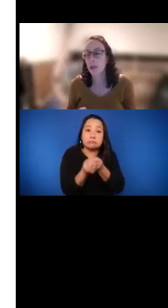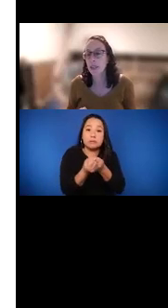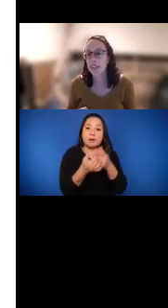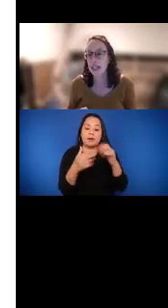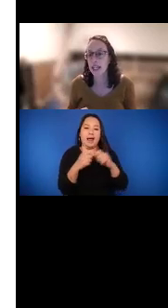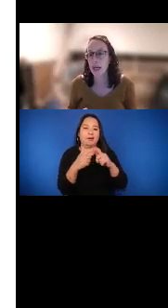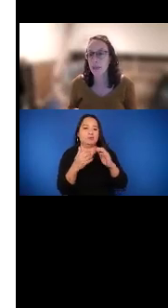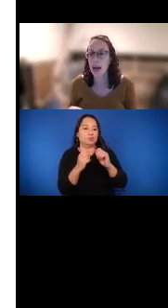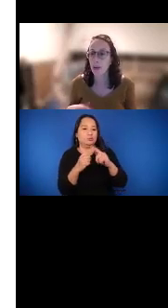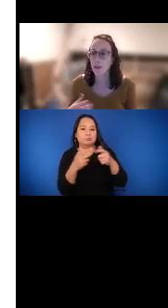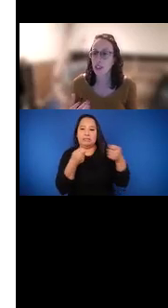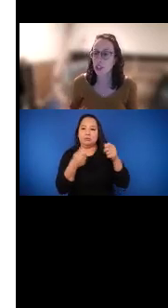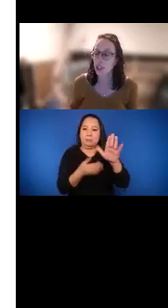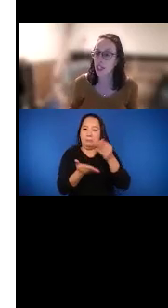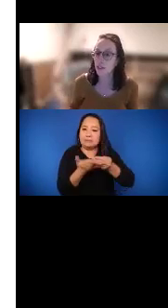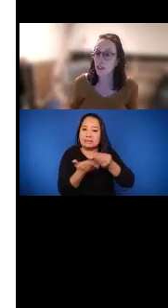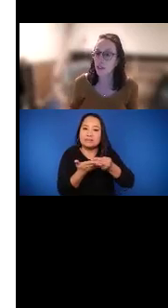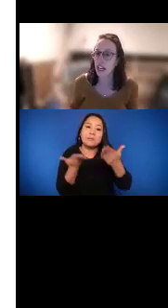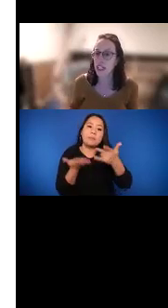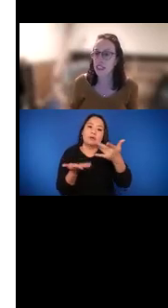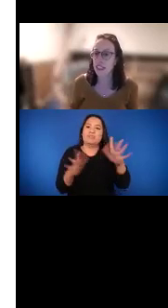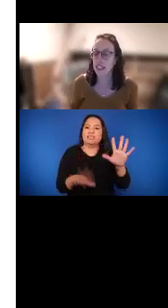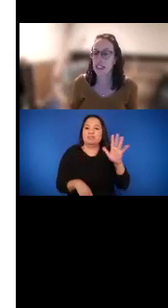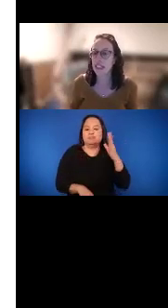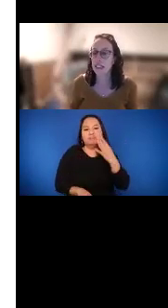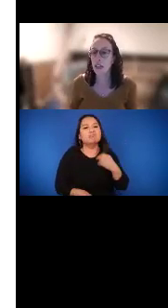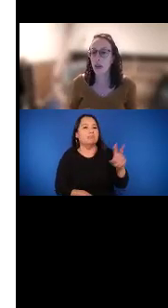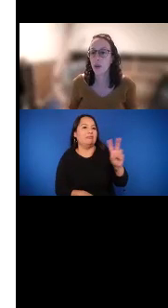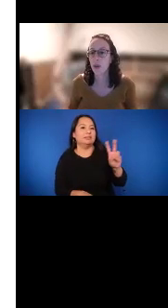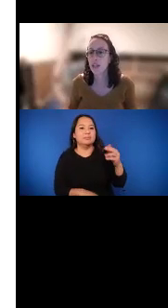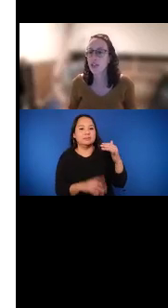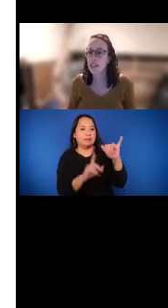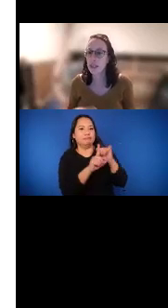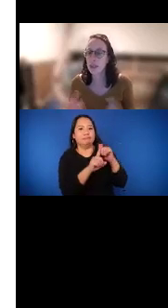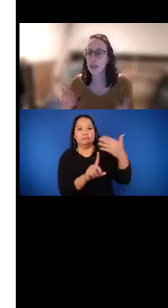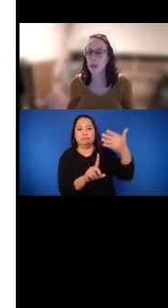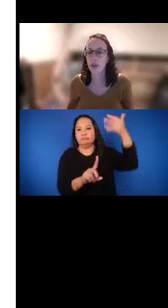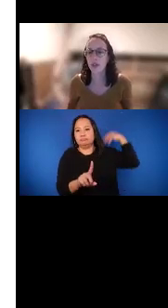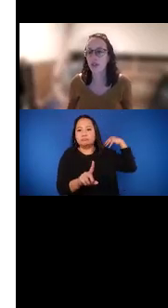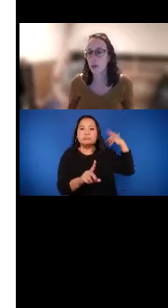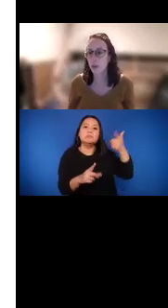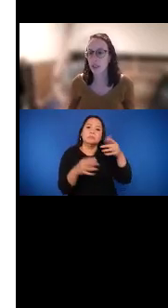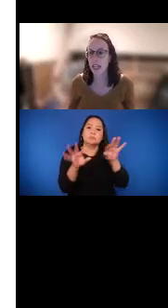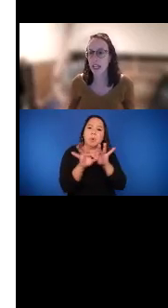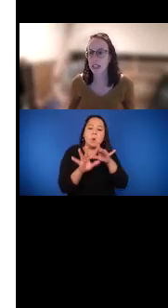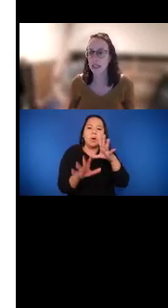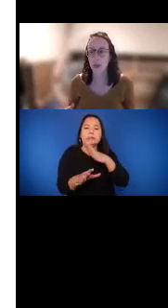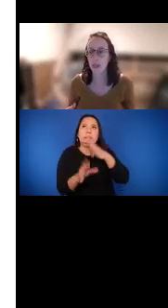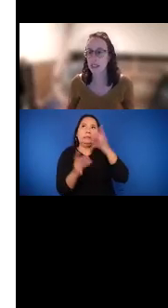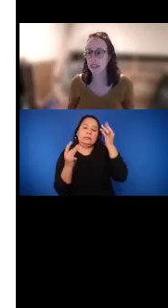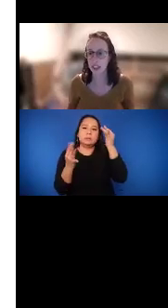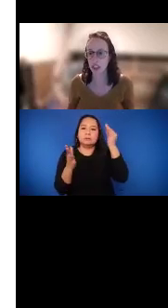consider appointing a power of attorney for finances or even something more informal like